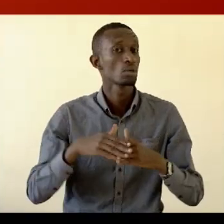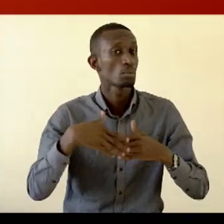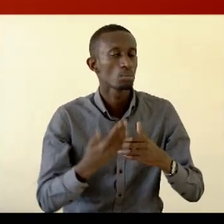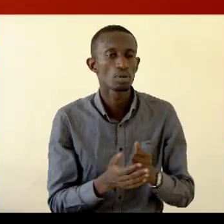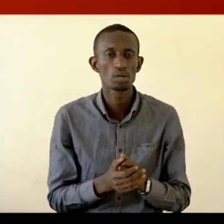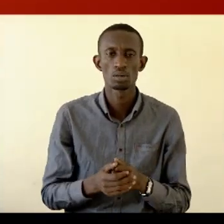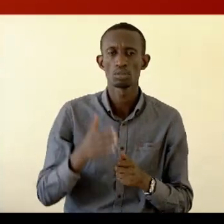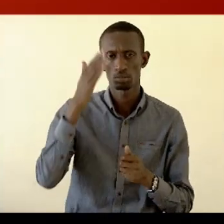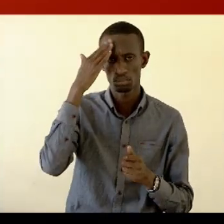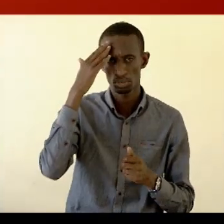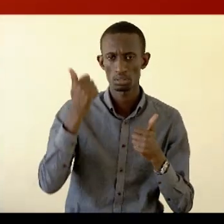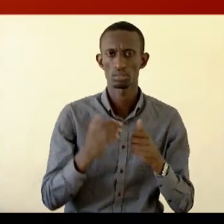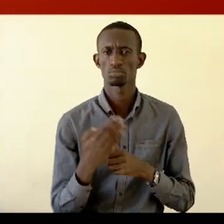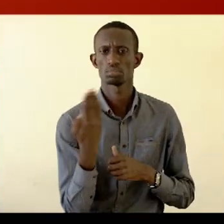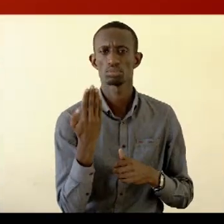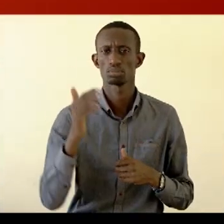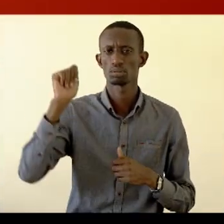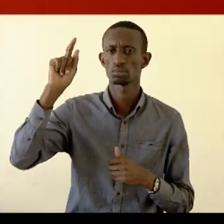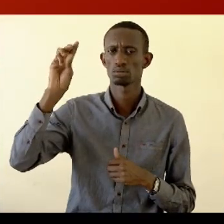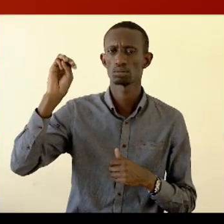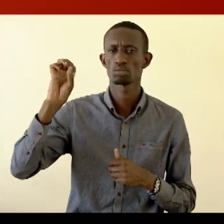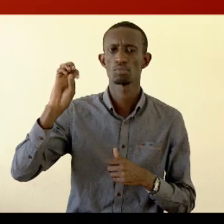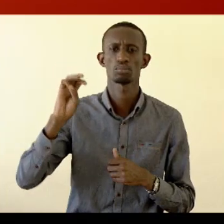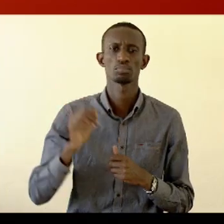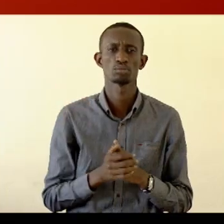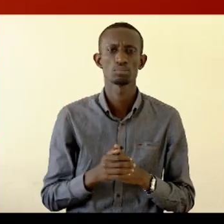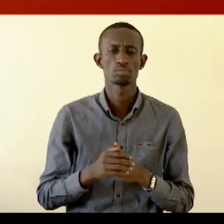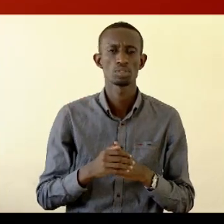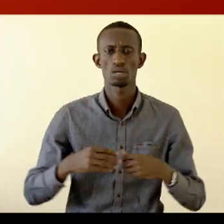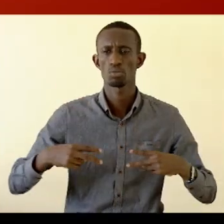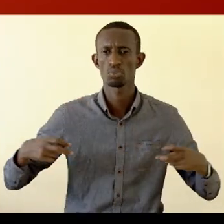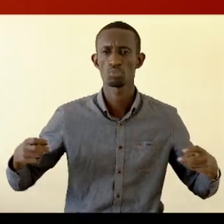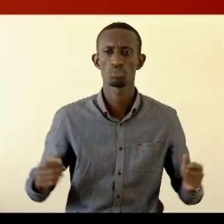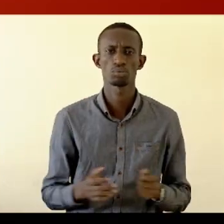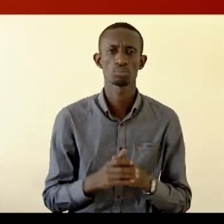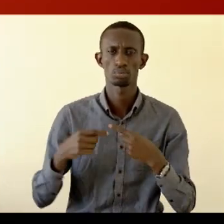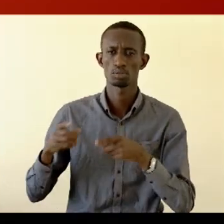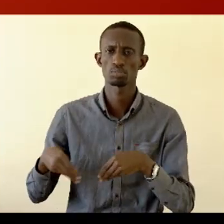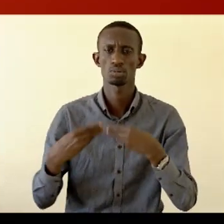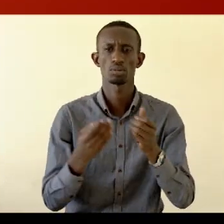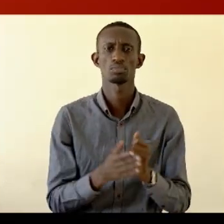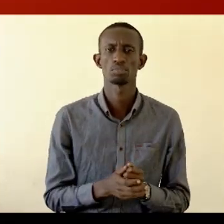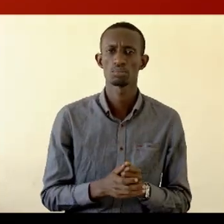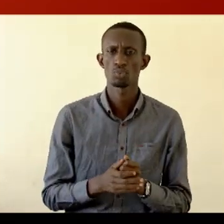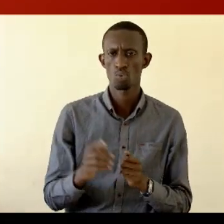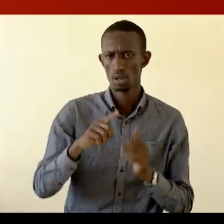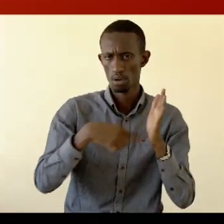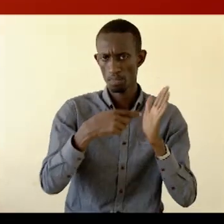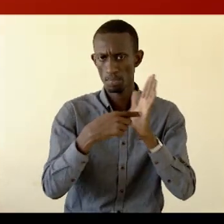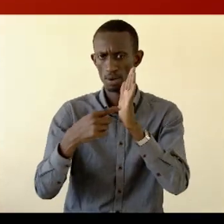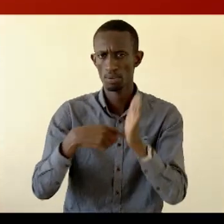represent atoms of a given element by the symbol, and the symbol which shows